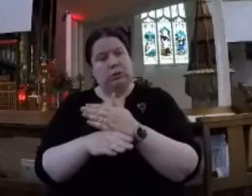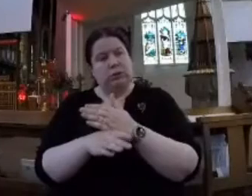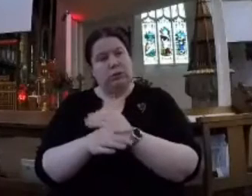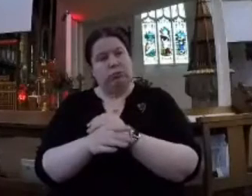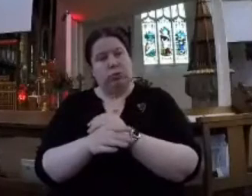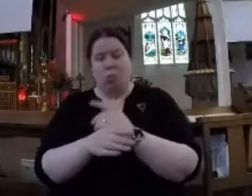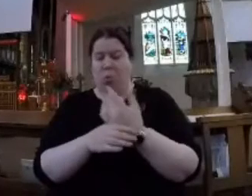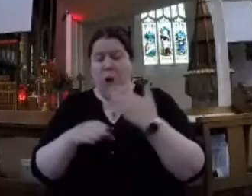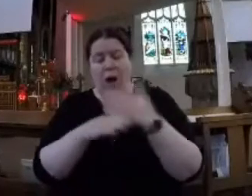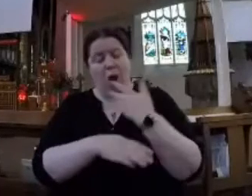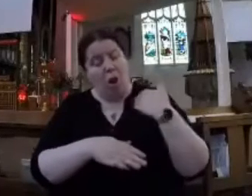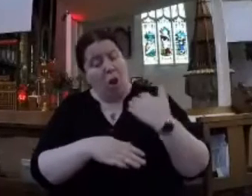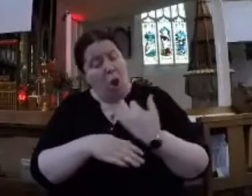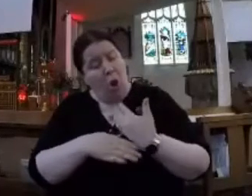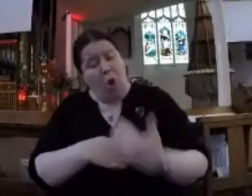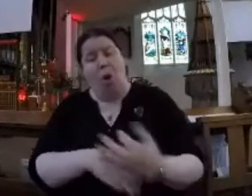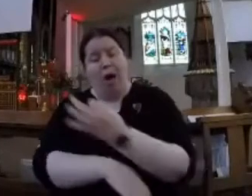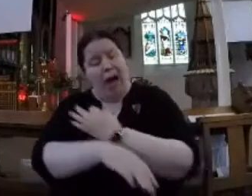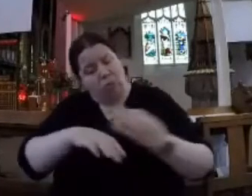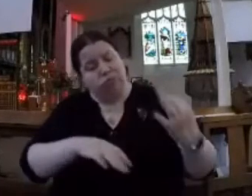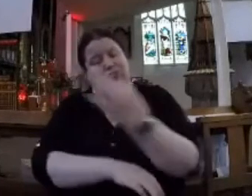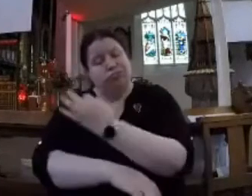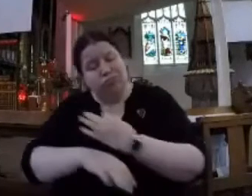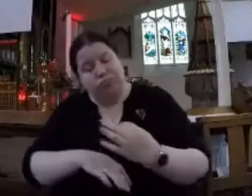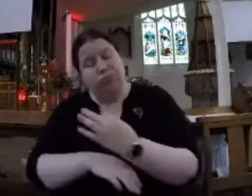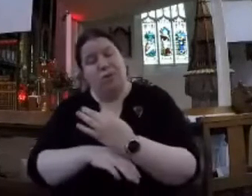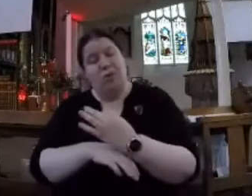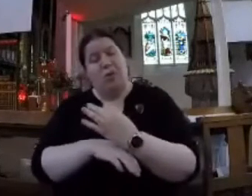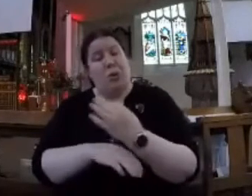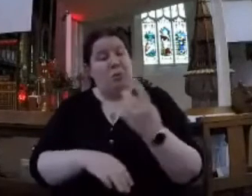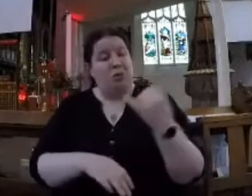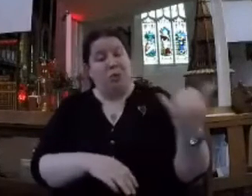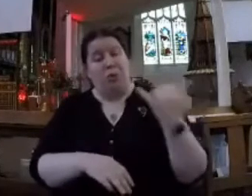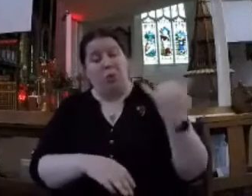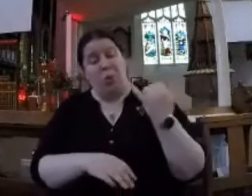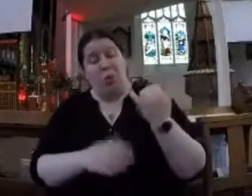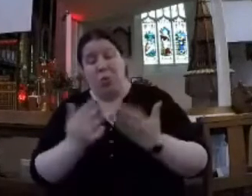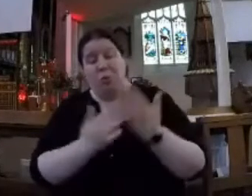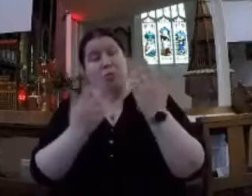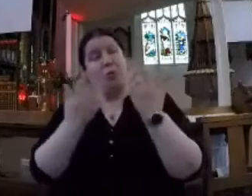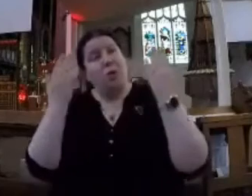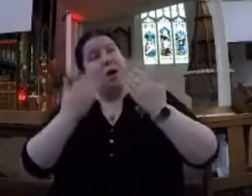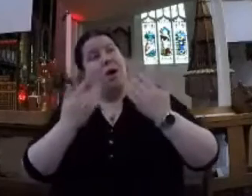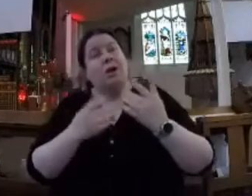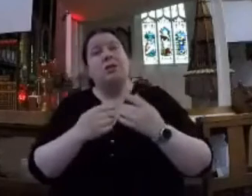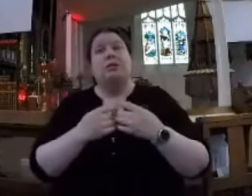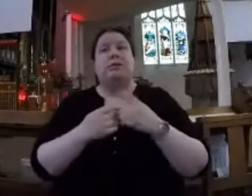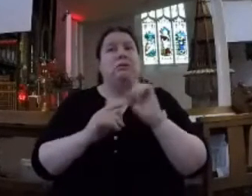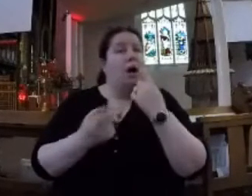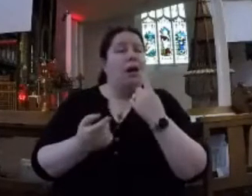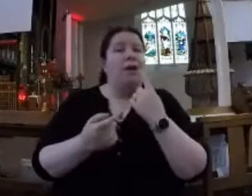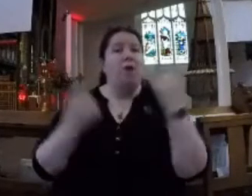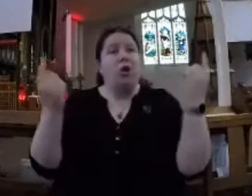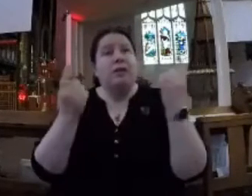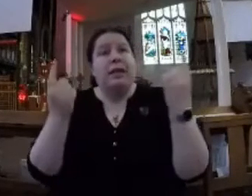all day, you work long hours, and then you're on call all the way through the night. You can't take holidays unless you